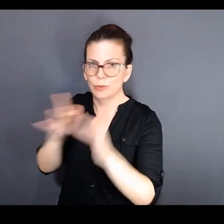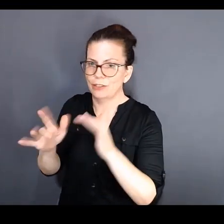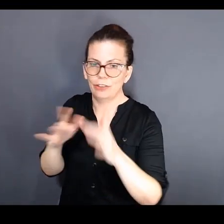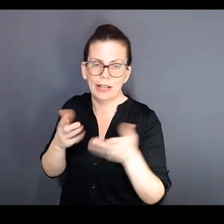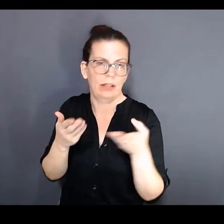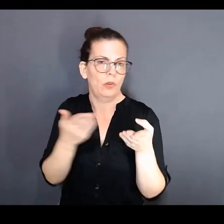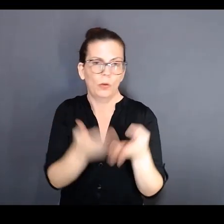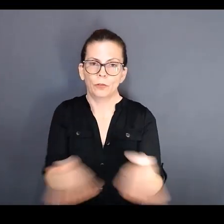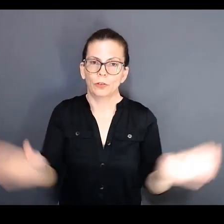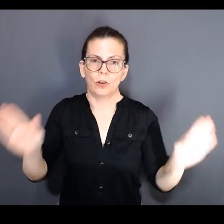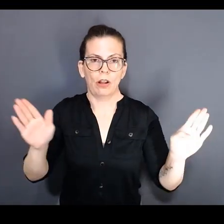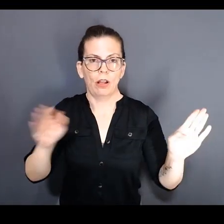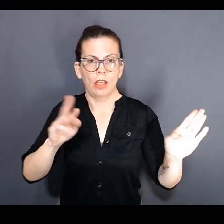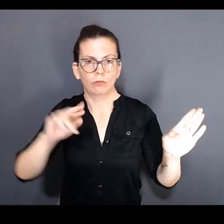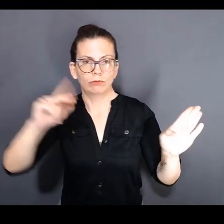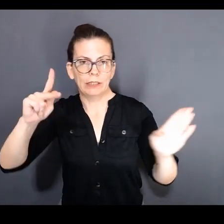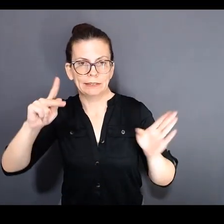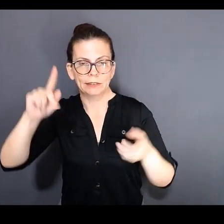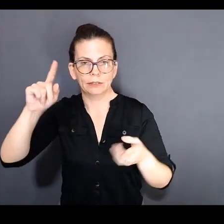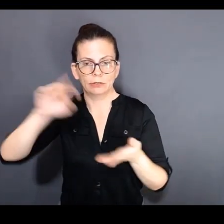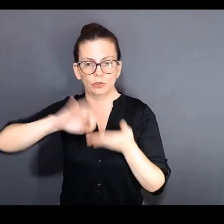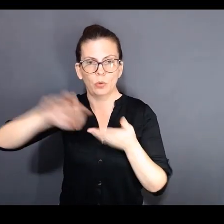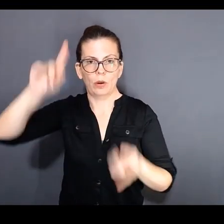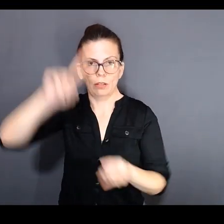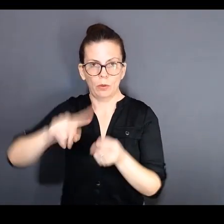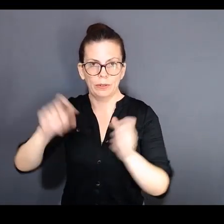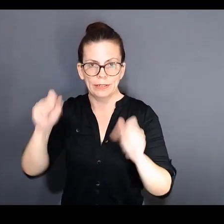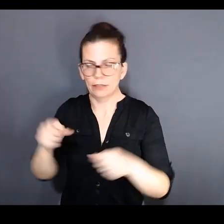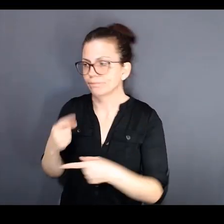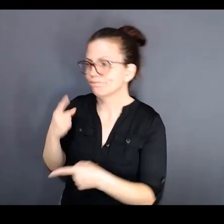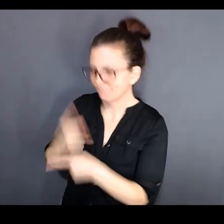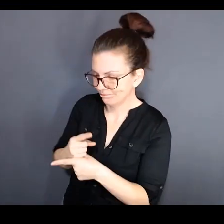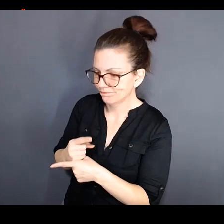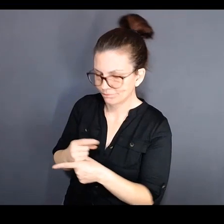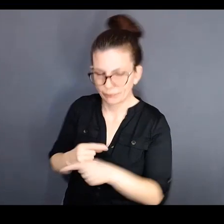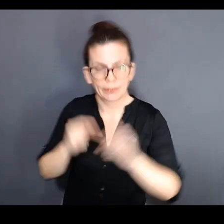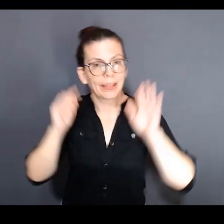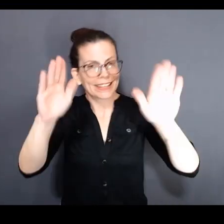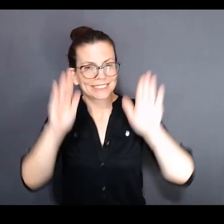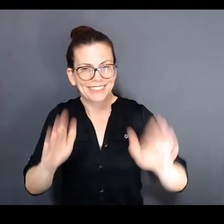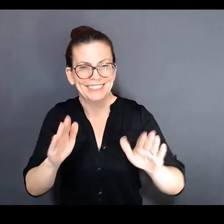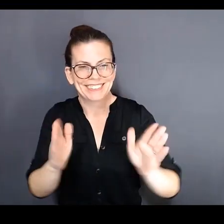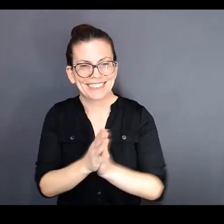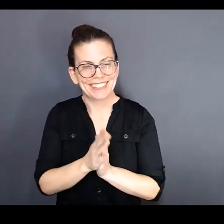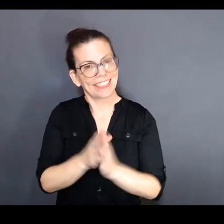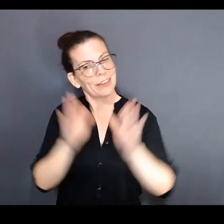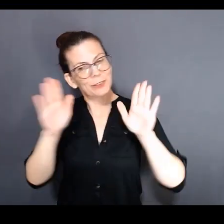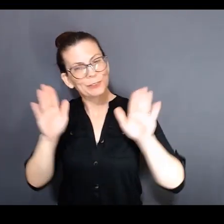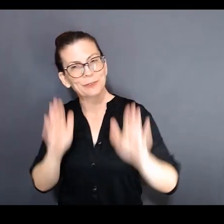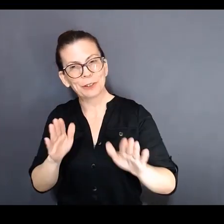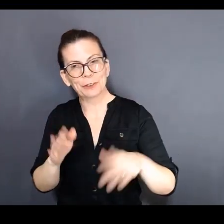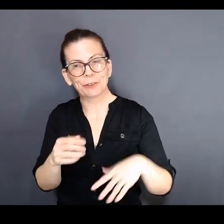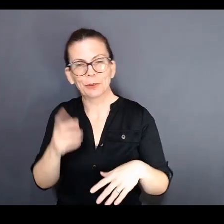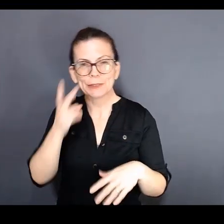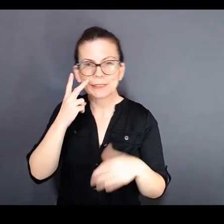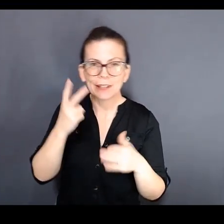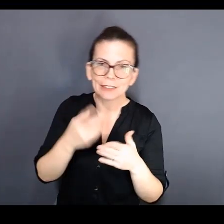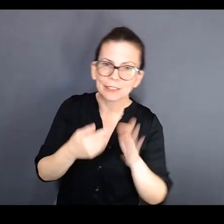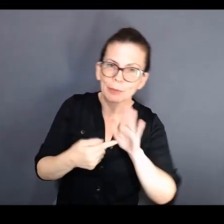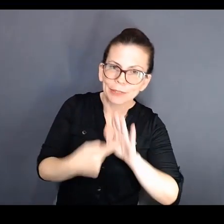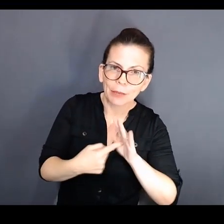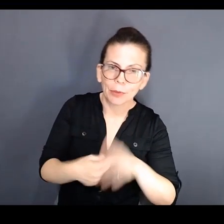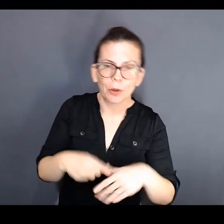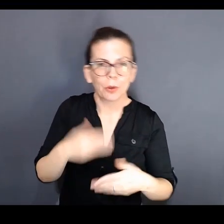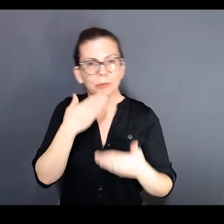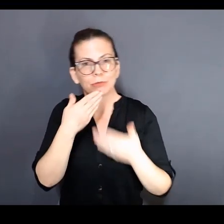network thing and your instance is not exposed to the internet, the overall risk score can be lower here. Excellent.